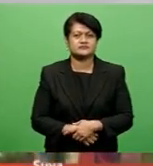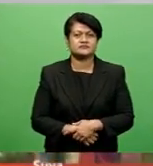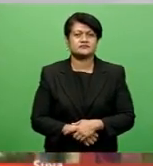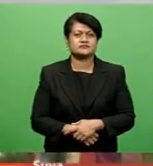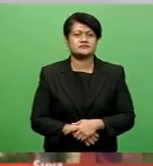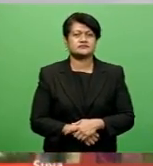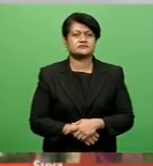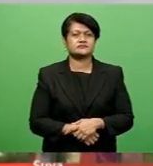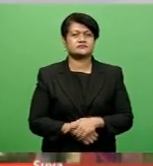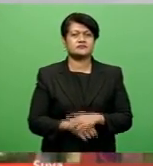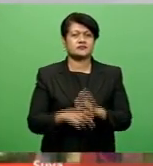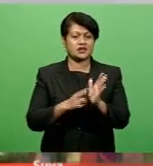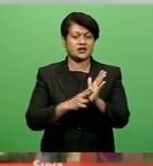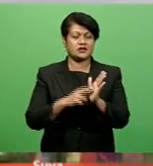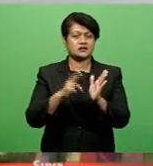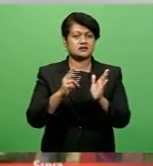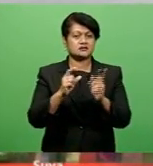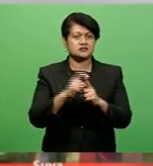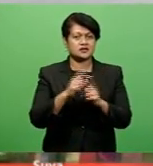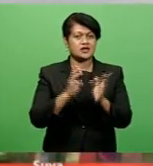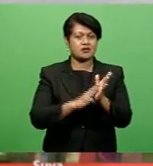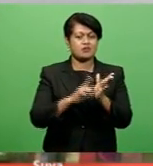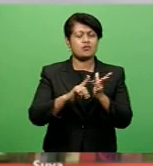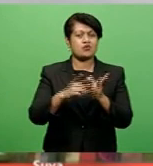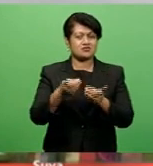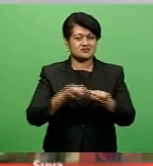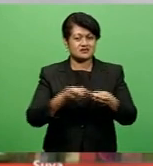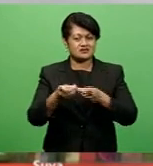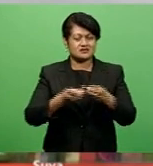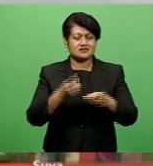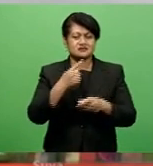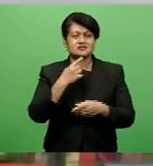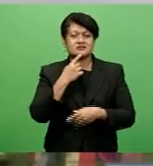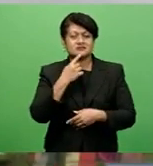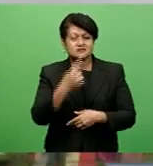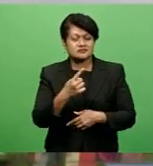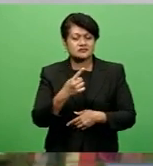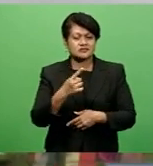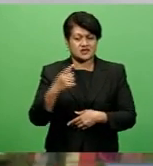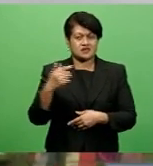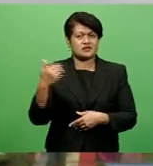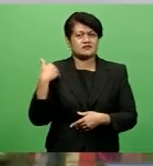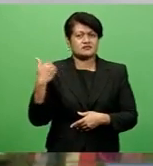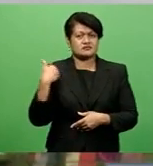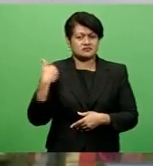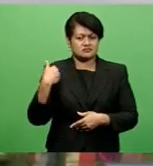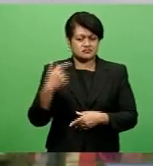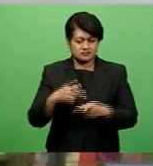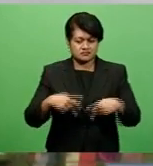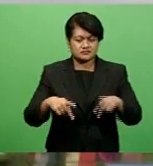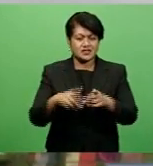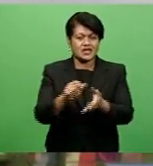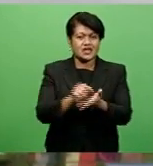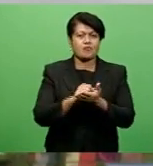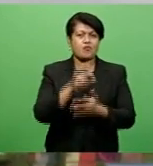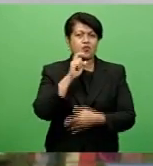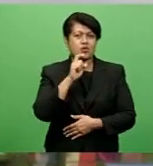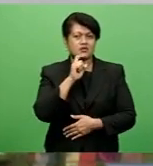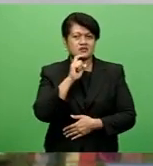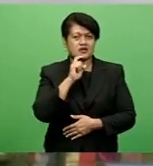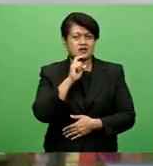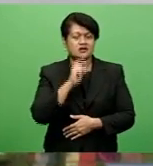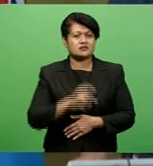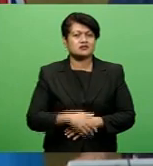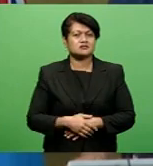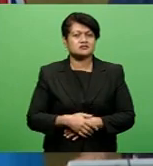The NDMO director is urging residents in affected areas to store water and food and to practice good hygiene. And a total